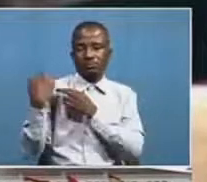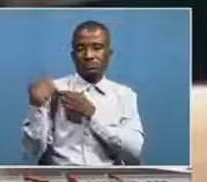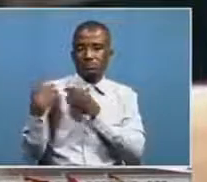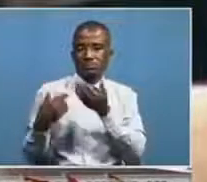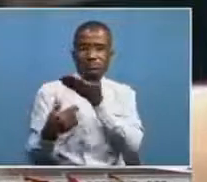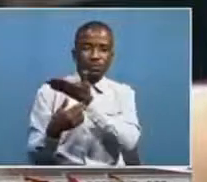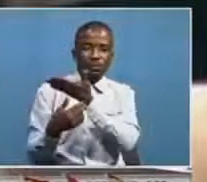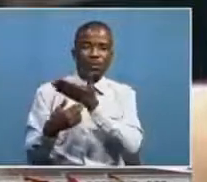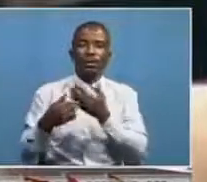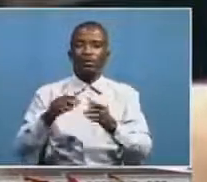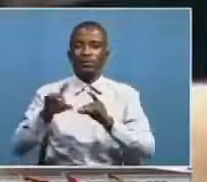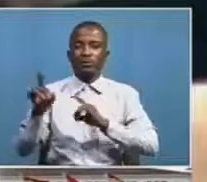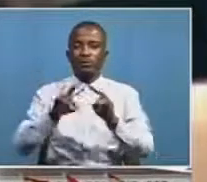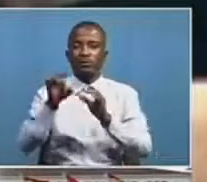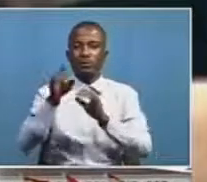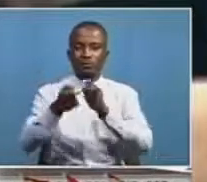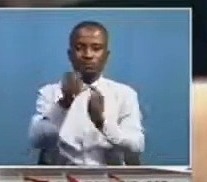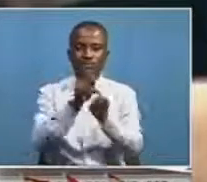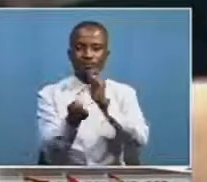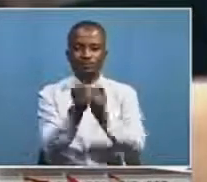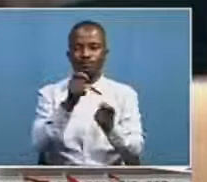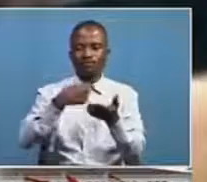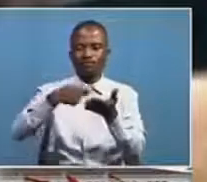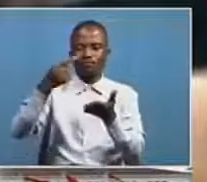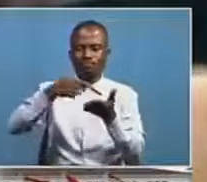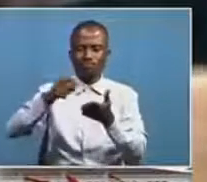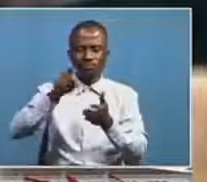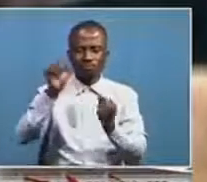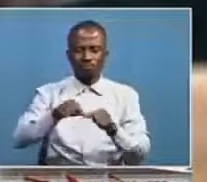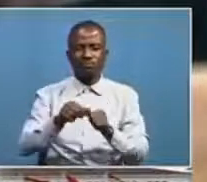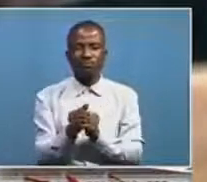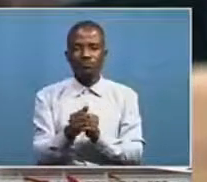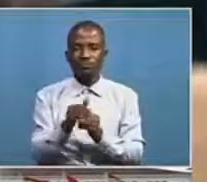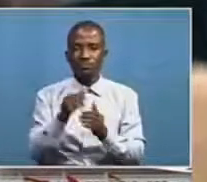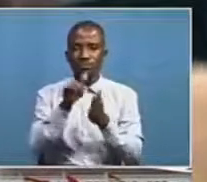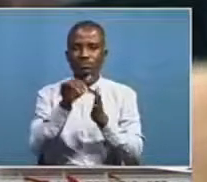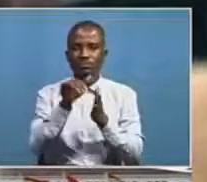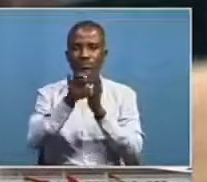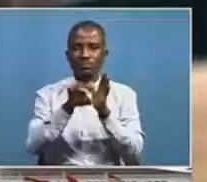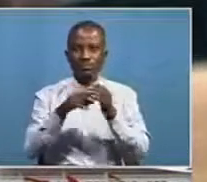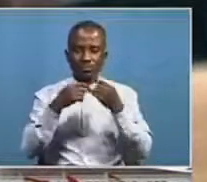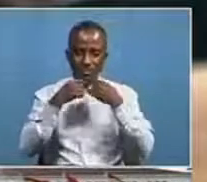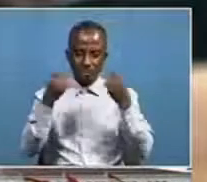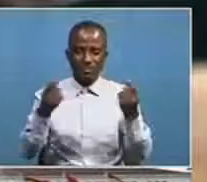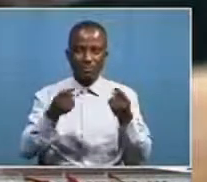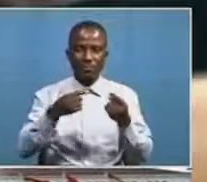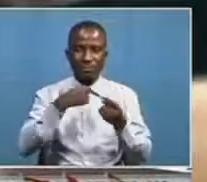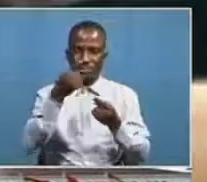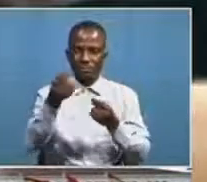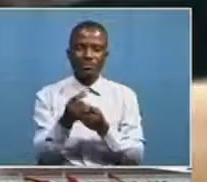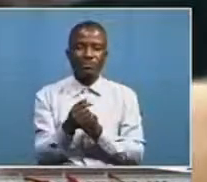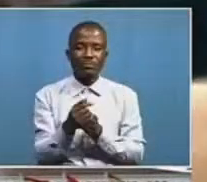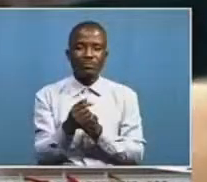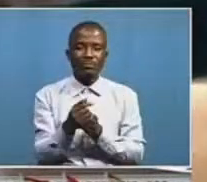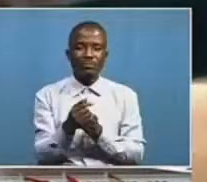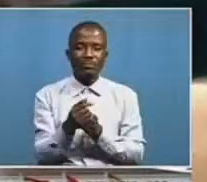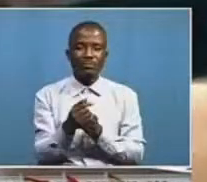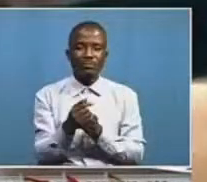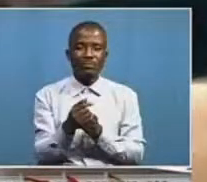of the 1992 Constitution and Section 22(1) of the Interpretation Act 2009